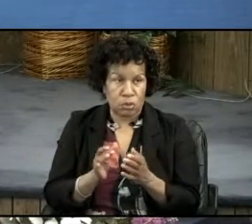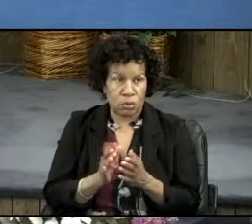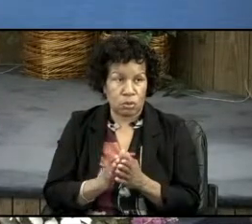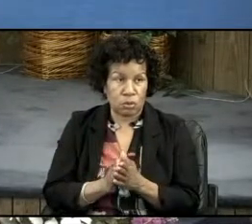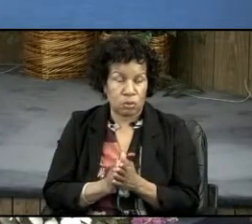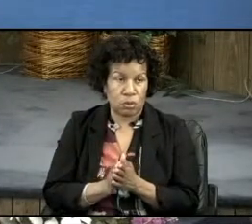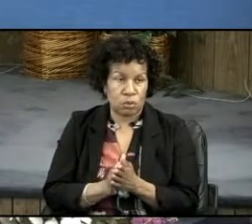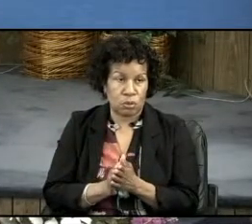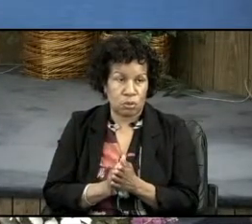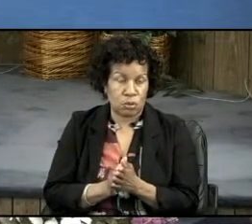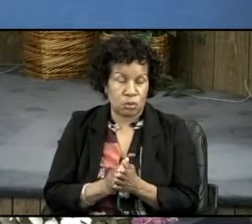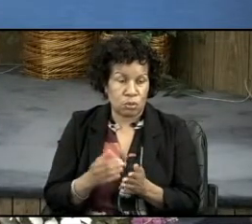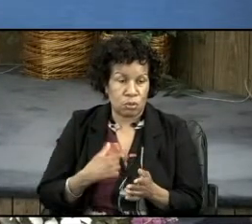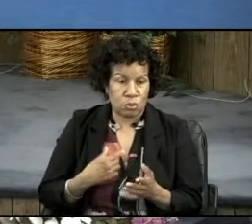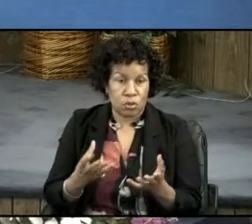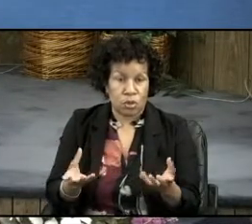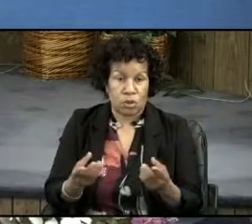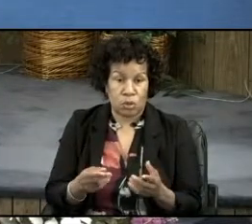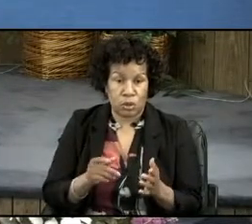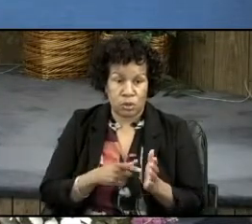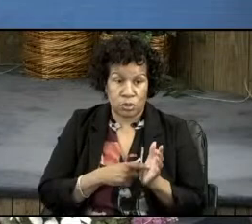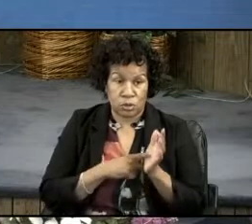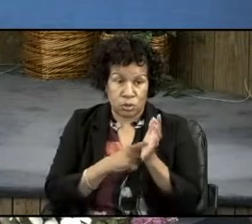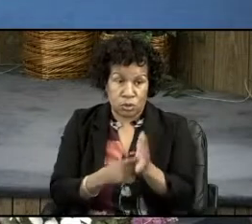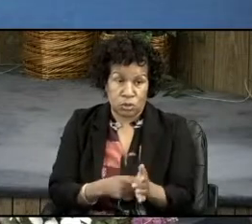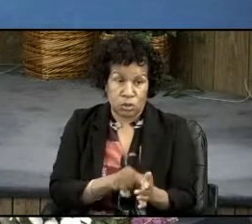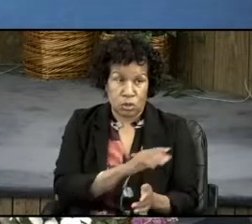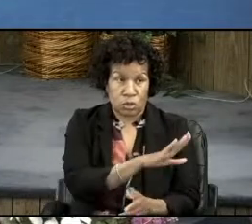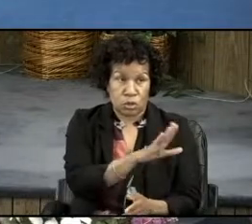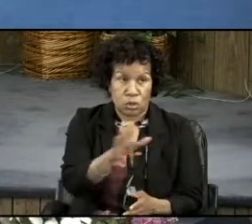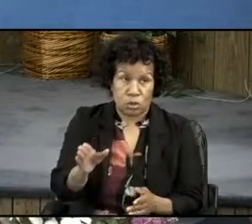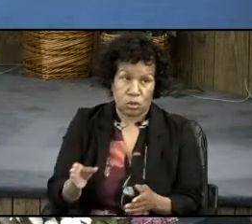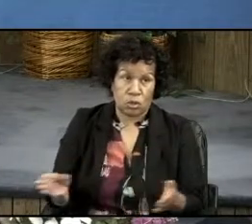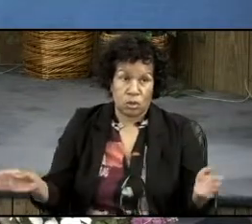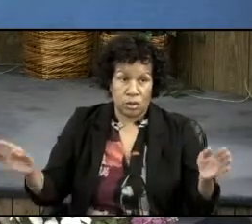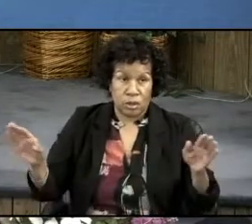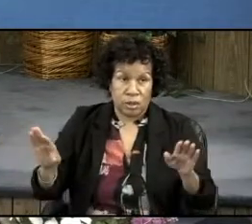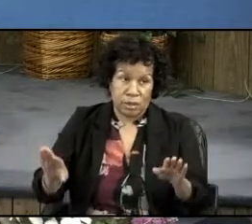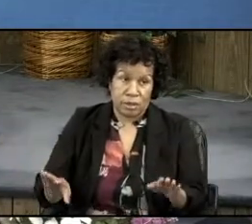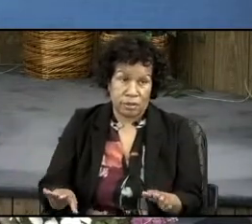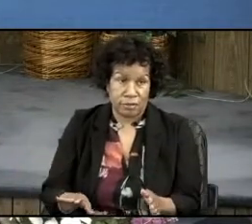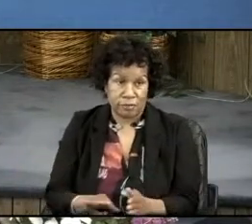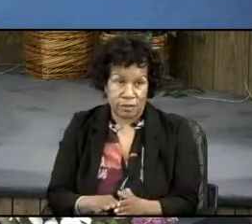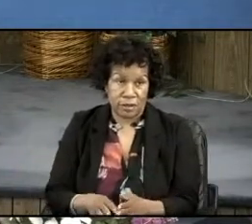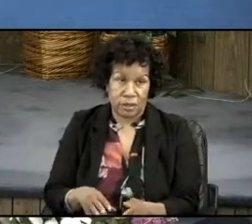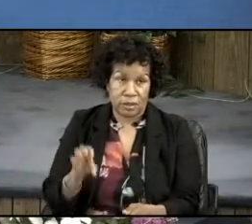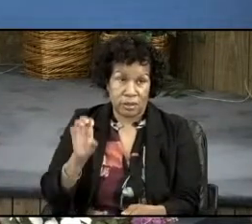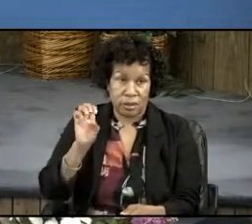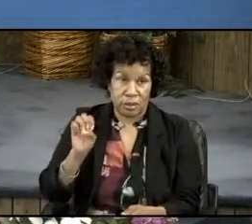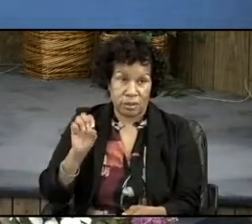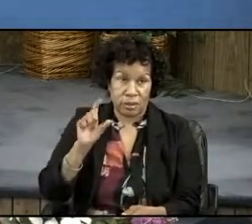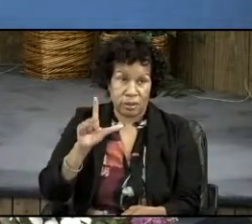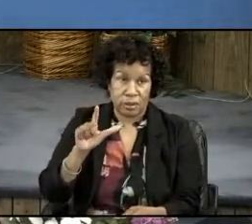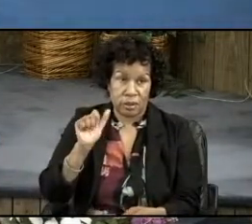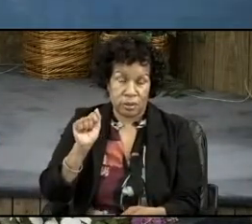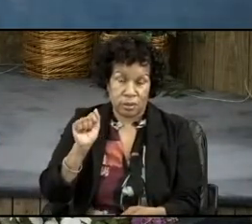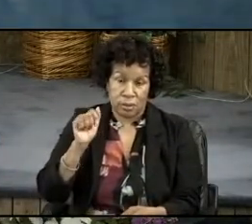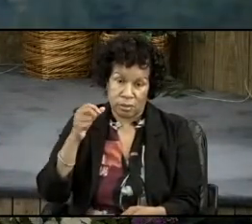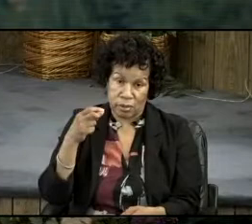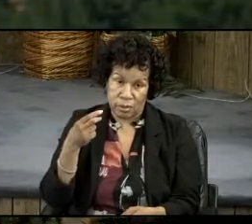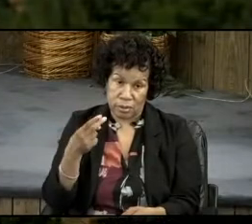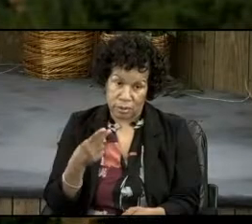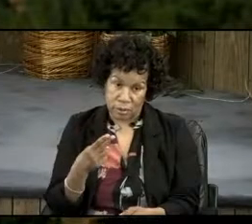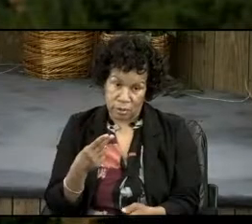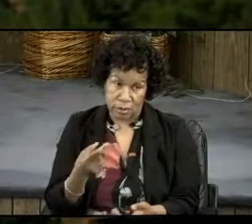story. And I just wanted to show you that the Valley of Elah is where this takes place, and it still exists today. That's